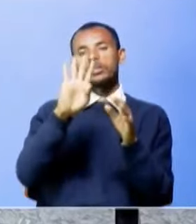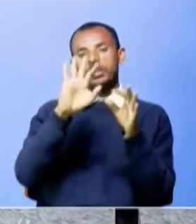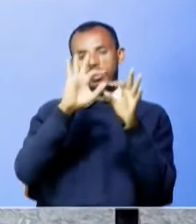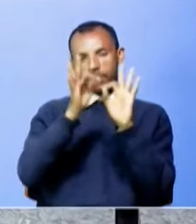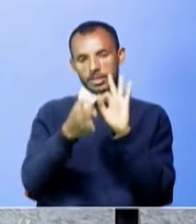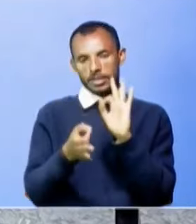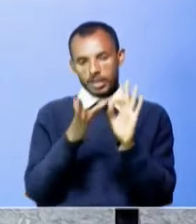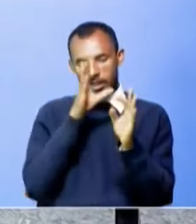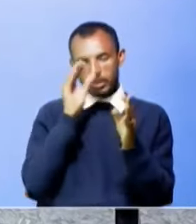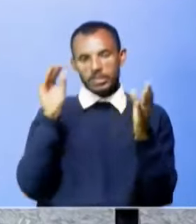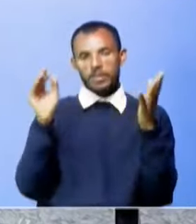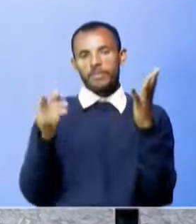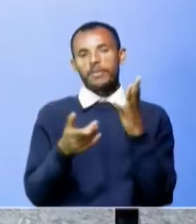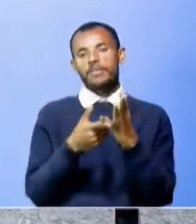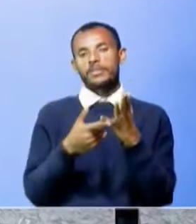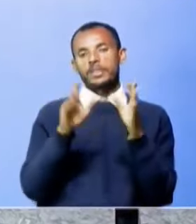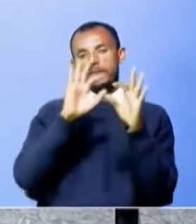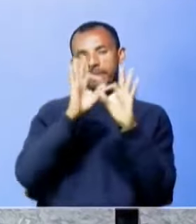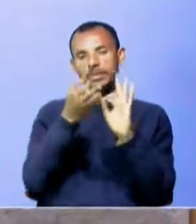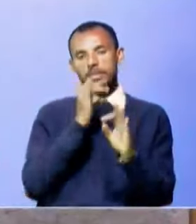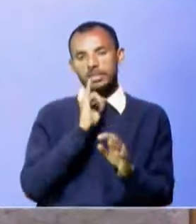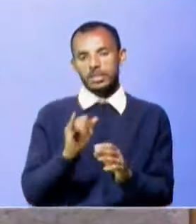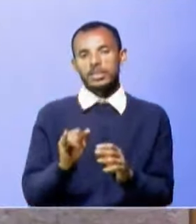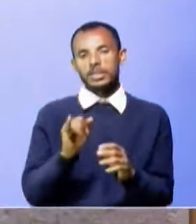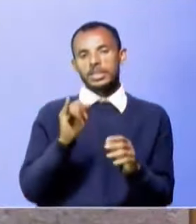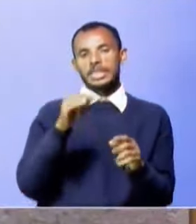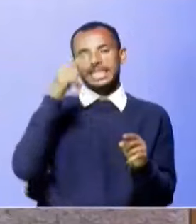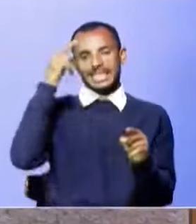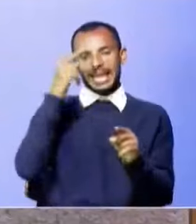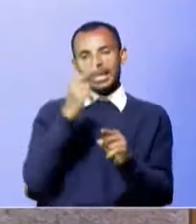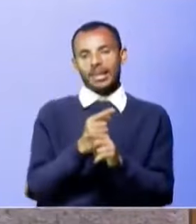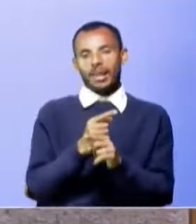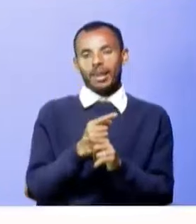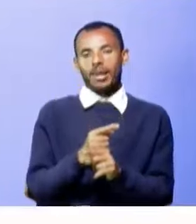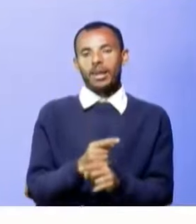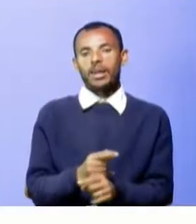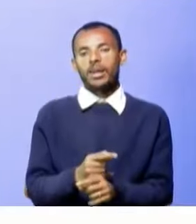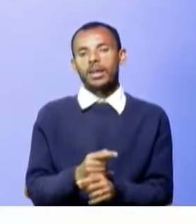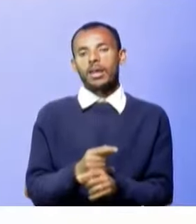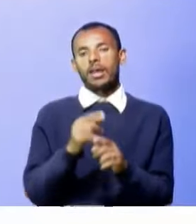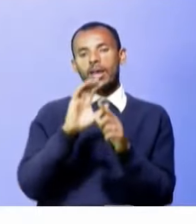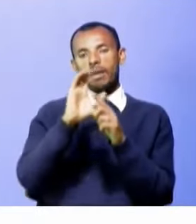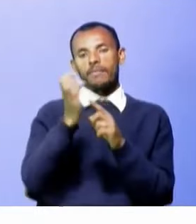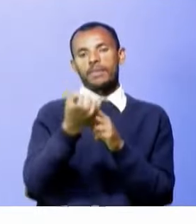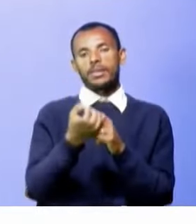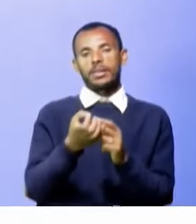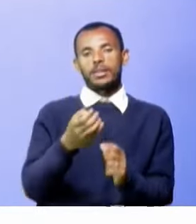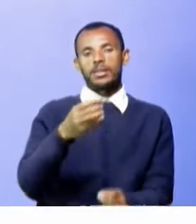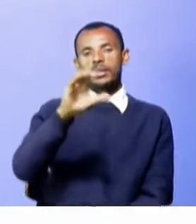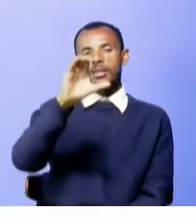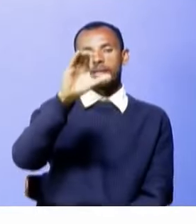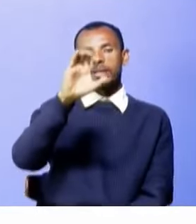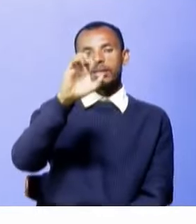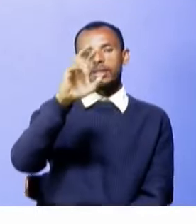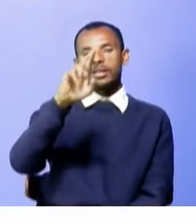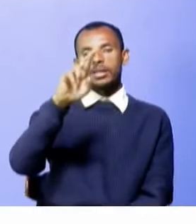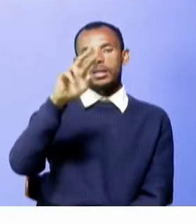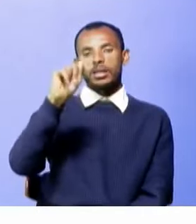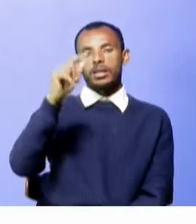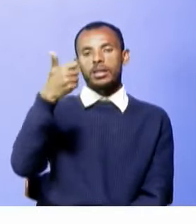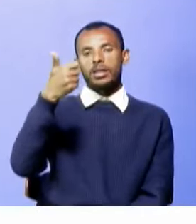and the fifth definition is about certain events. Okay, definition 5 is